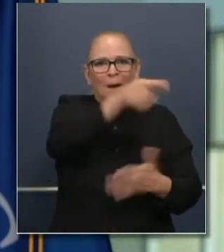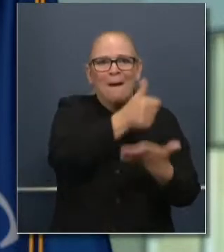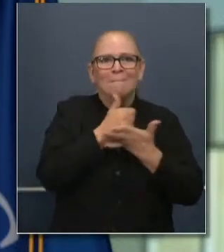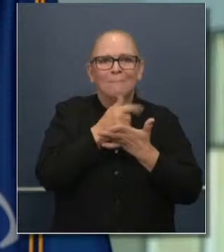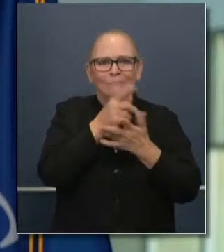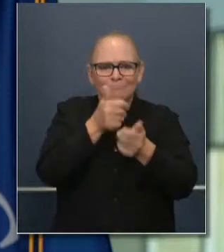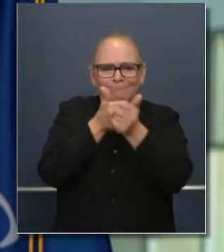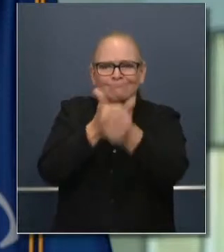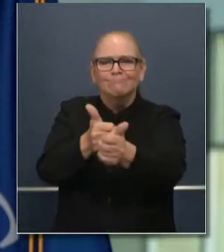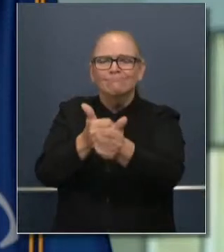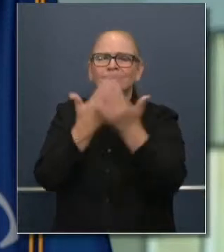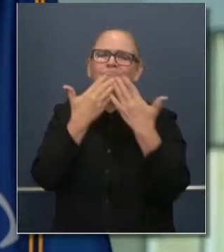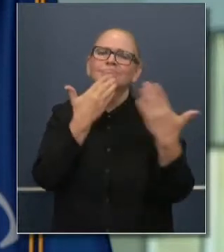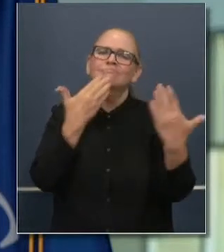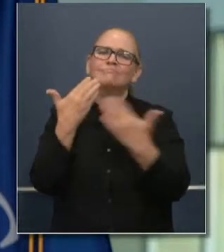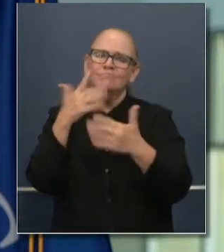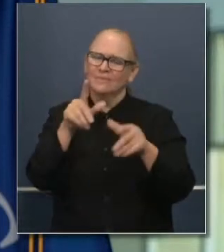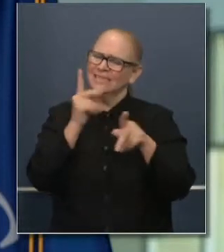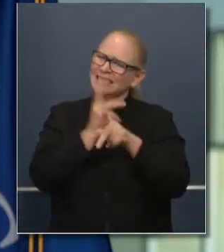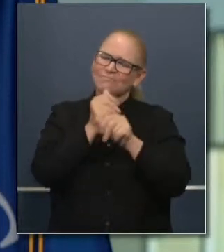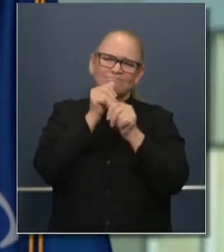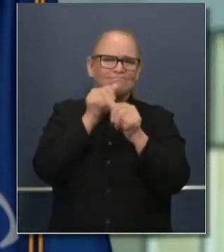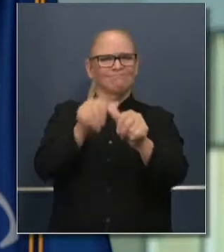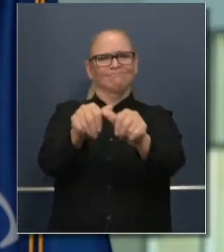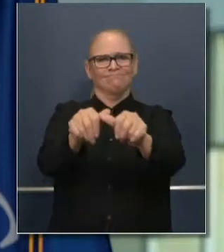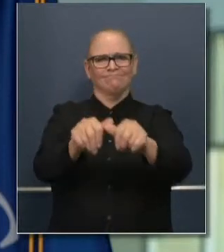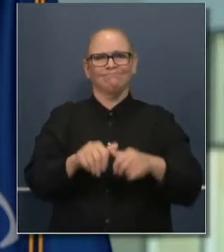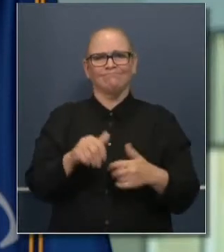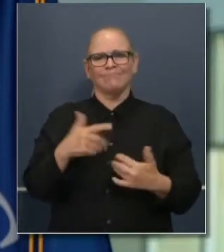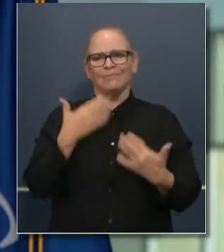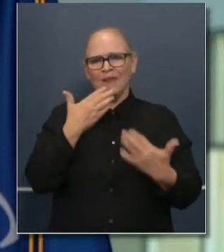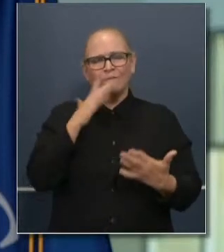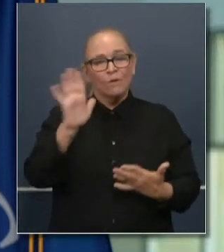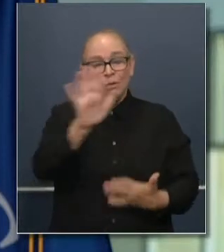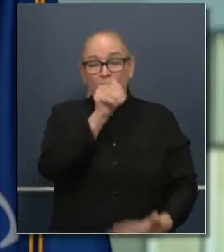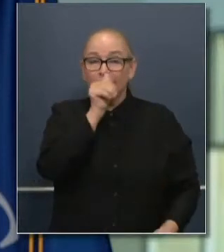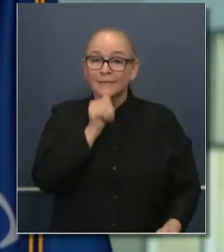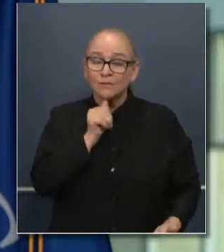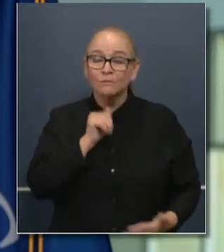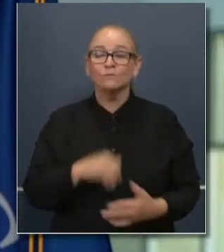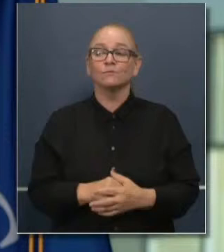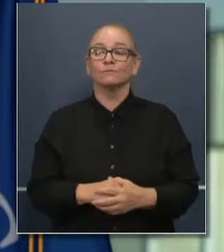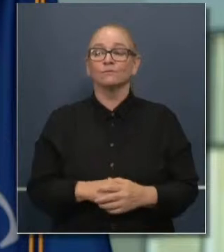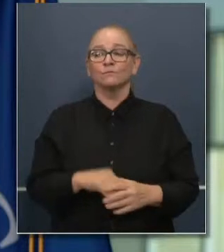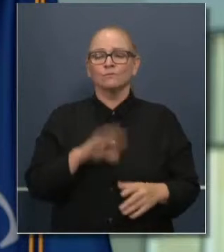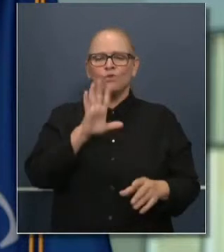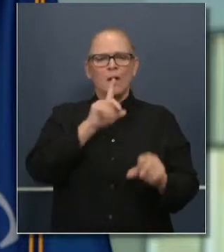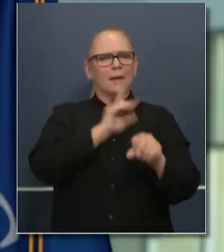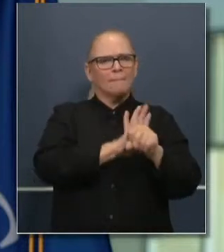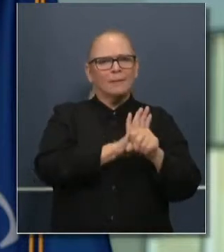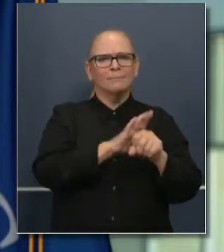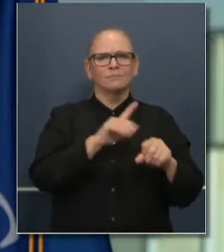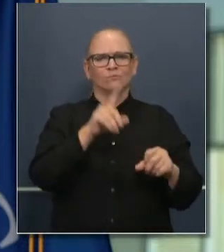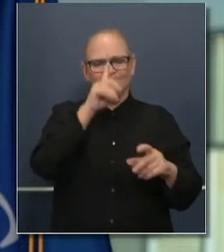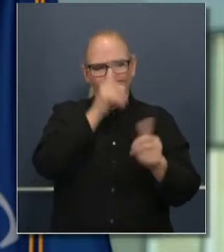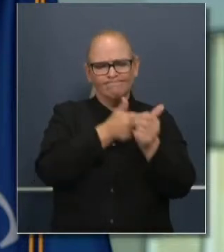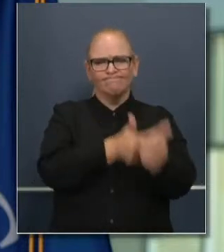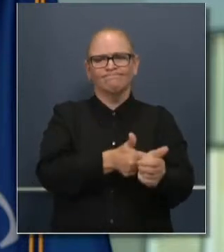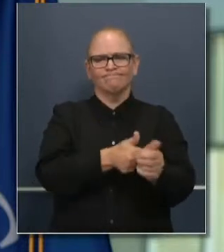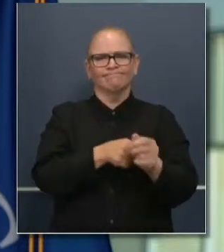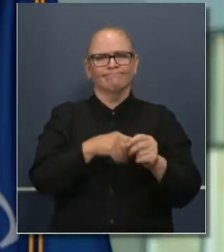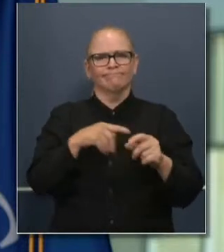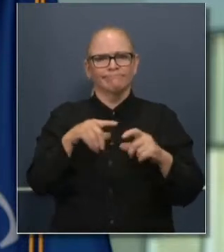And so I just want to extend appreciation for your patience, your perseverance, and your faith and devotion to this cause